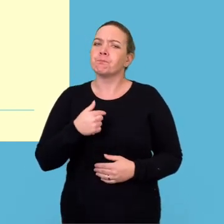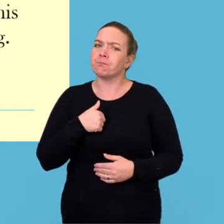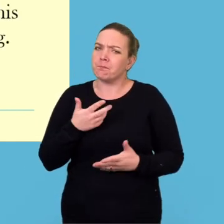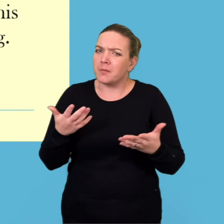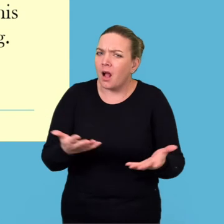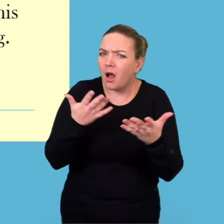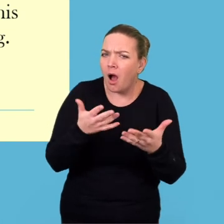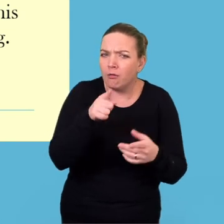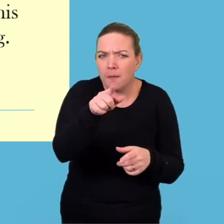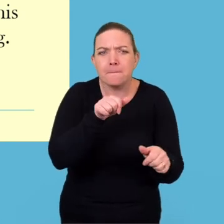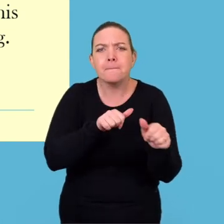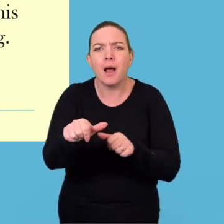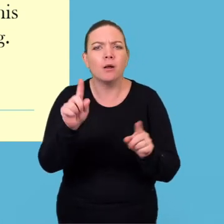own.